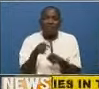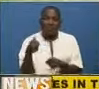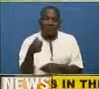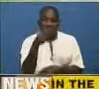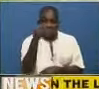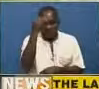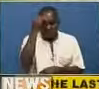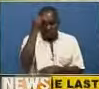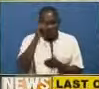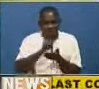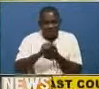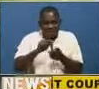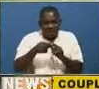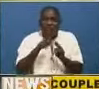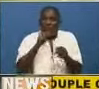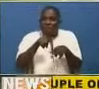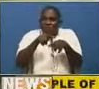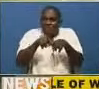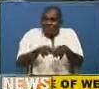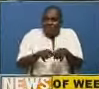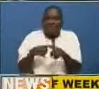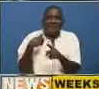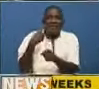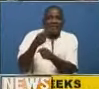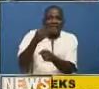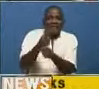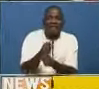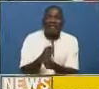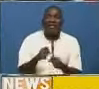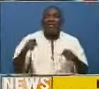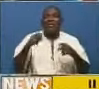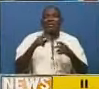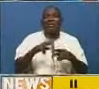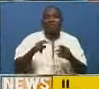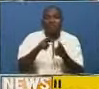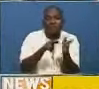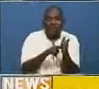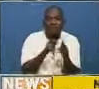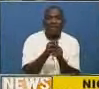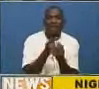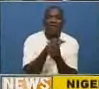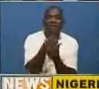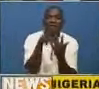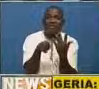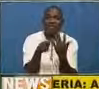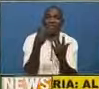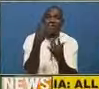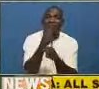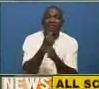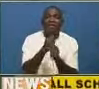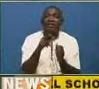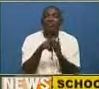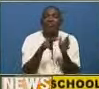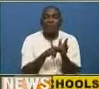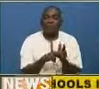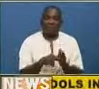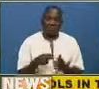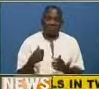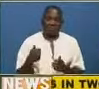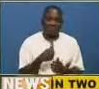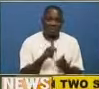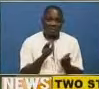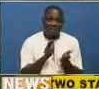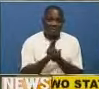that this ranking is not based on a yearly publication cycle. It's a 5-year duration. So we have come this